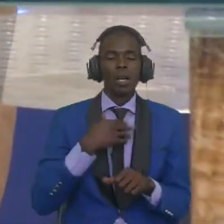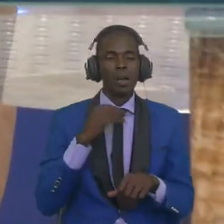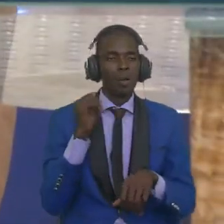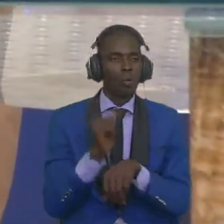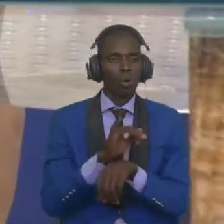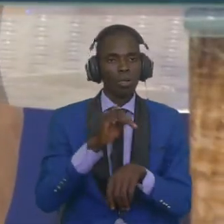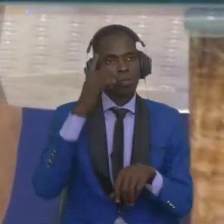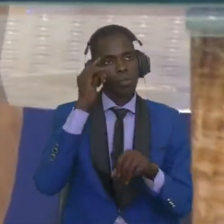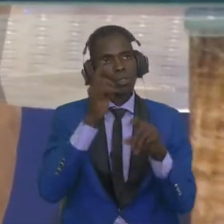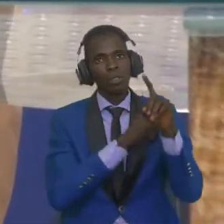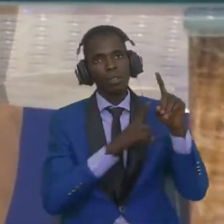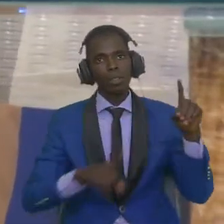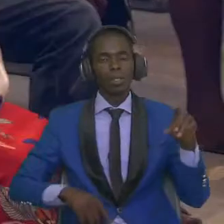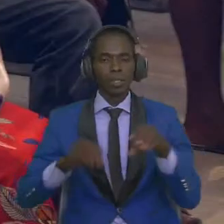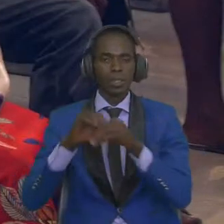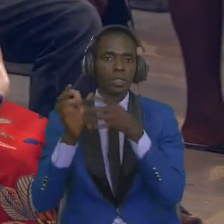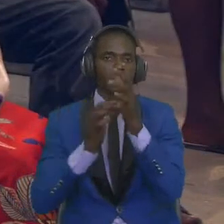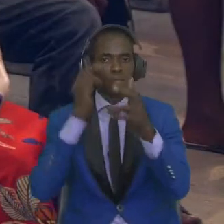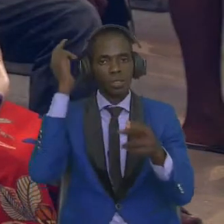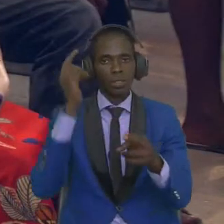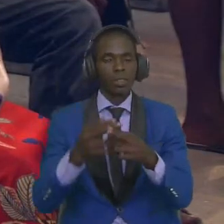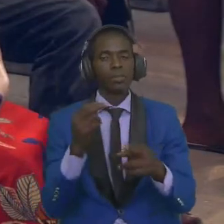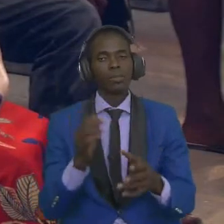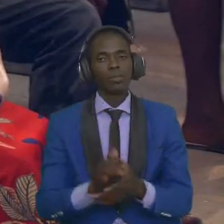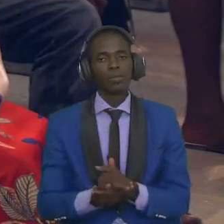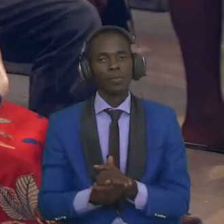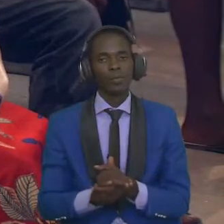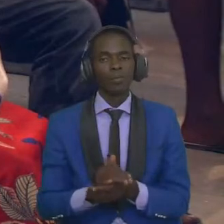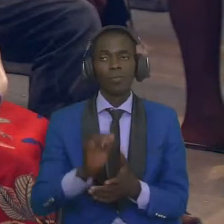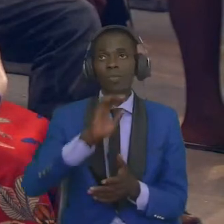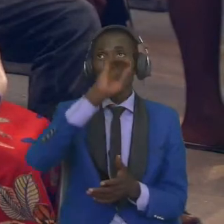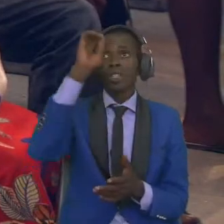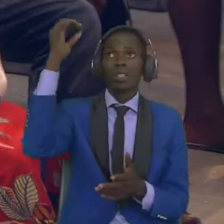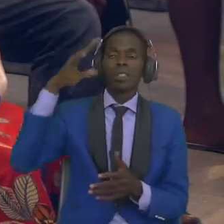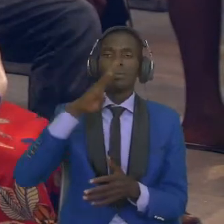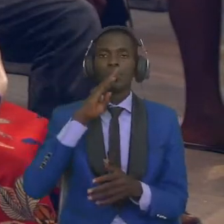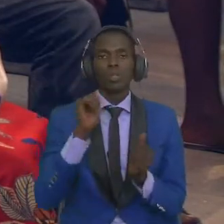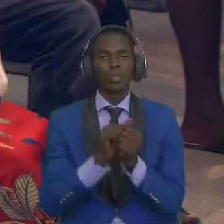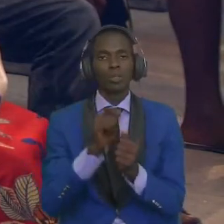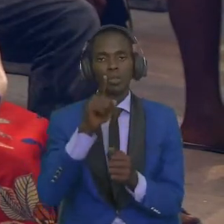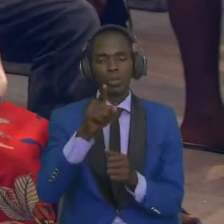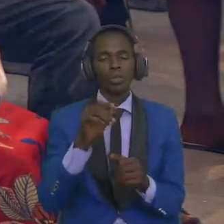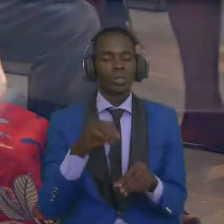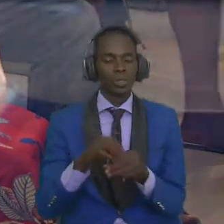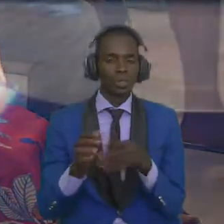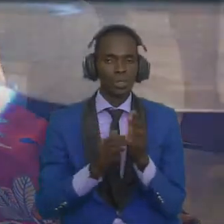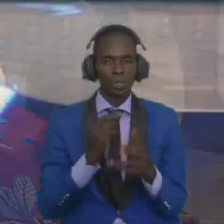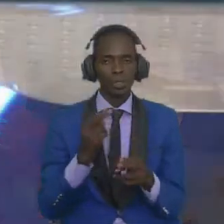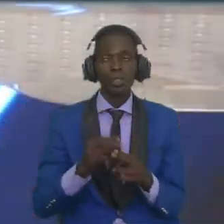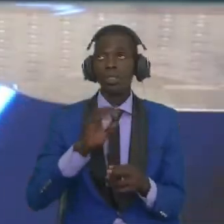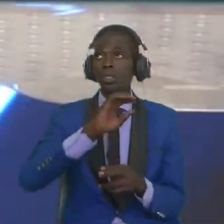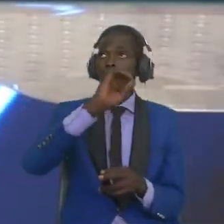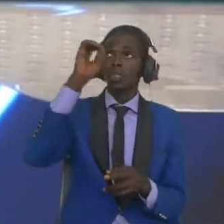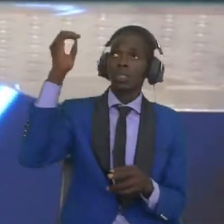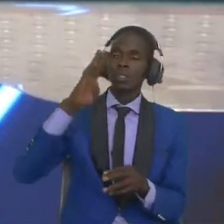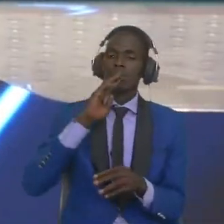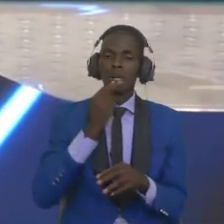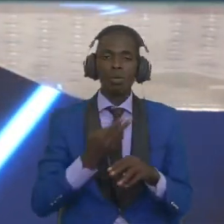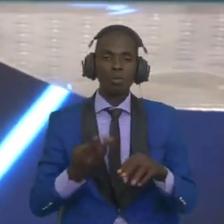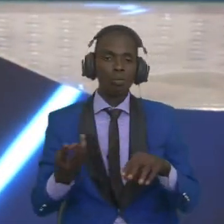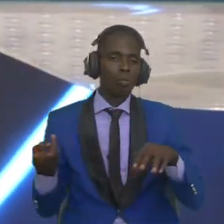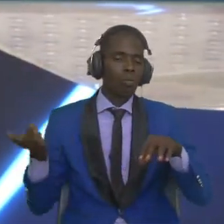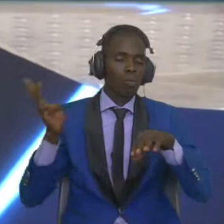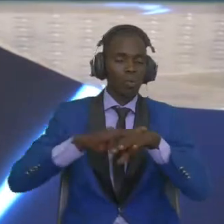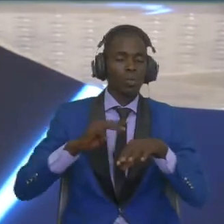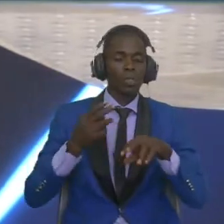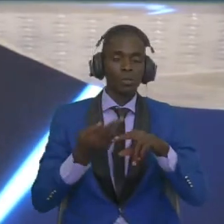Lord in Jesus' name. Grace be unto you. Grace be multiplied in your life.